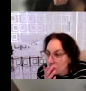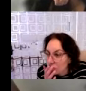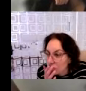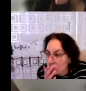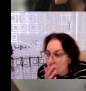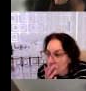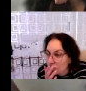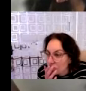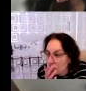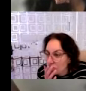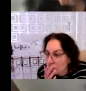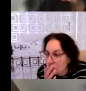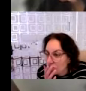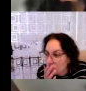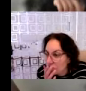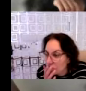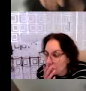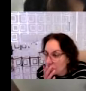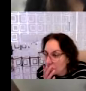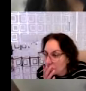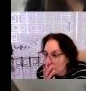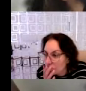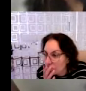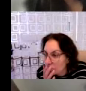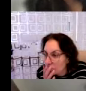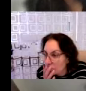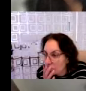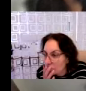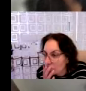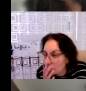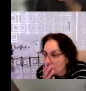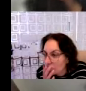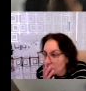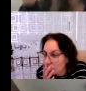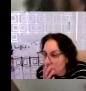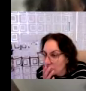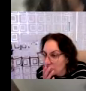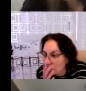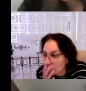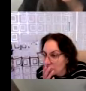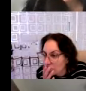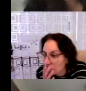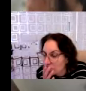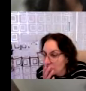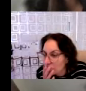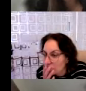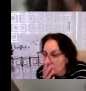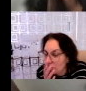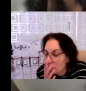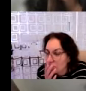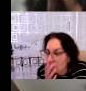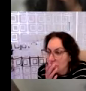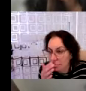night after kids have gone to bed. So. Remember those days. All right, so Lori Cutting says, thank you. It's a great, wonderful